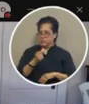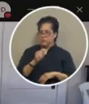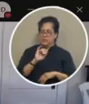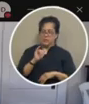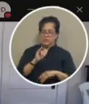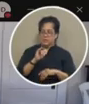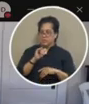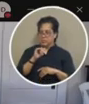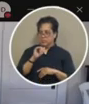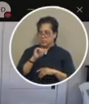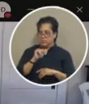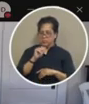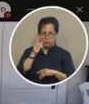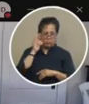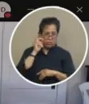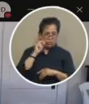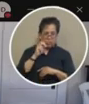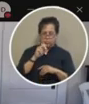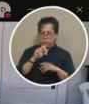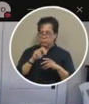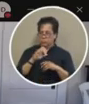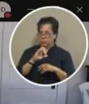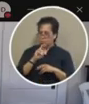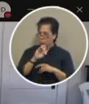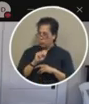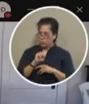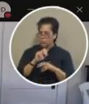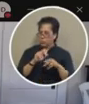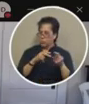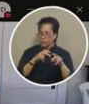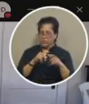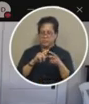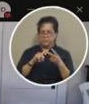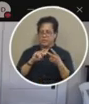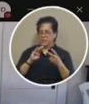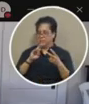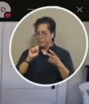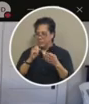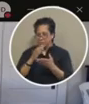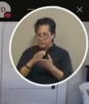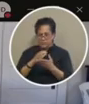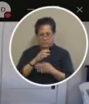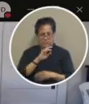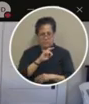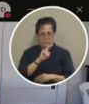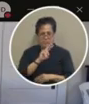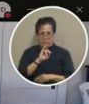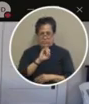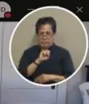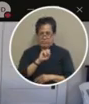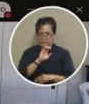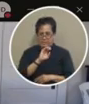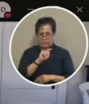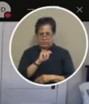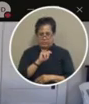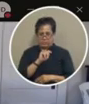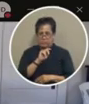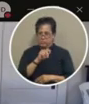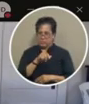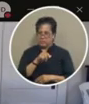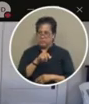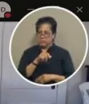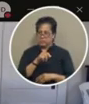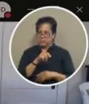audible crosswalks, right? Representative Fernandez said it's at a bus stop. I believe it's on Viscount, correct? And Viscount is being